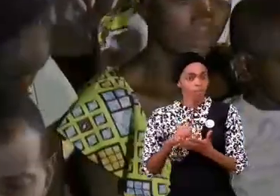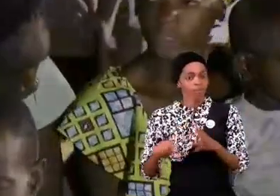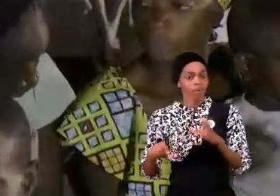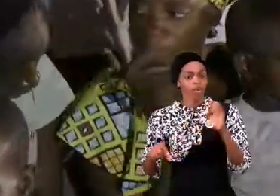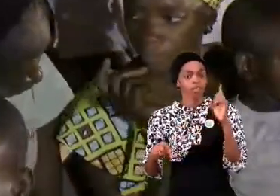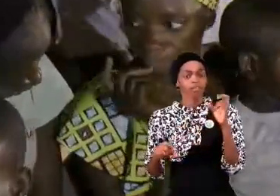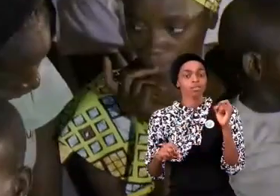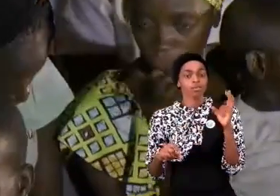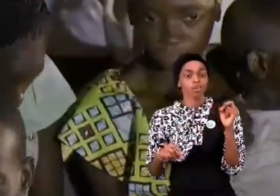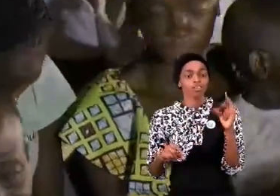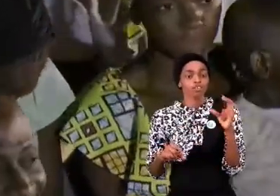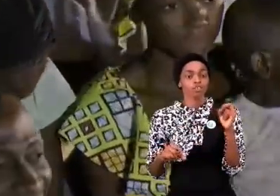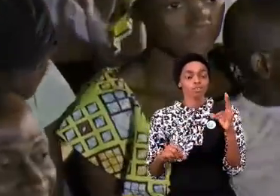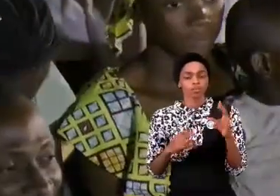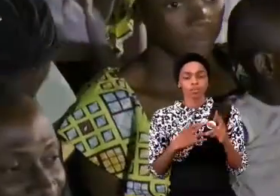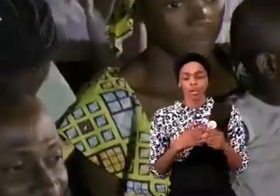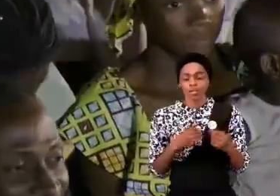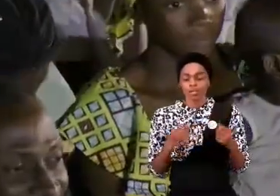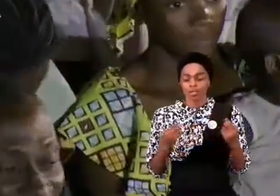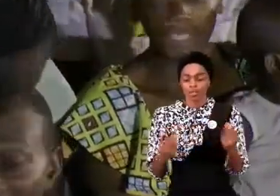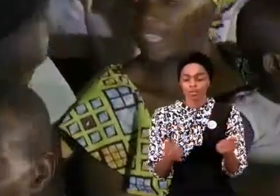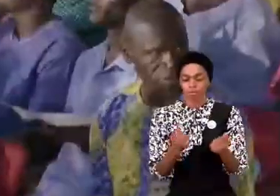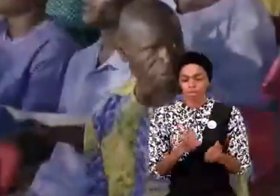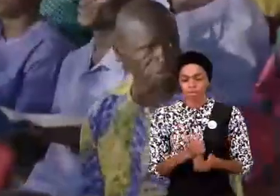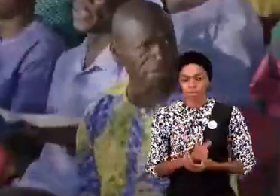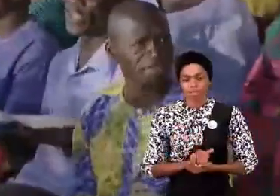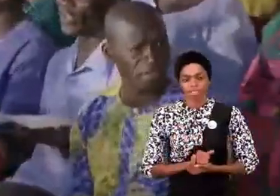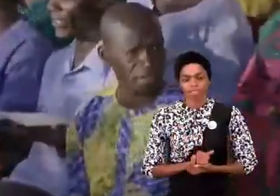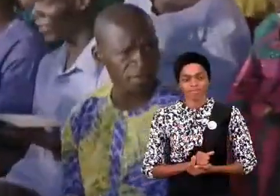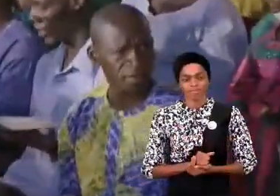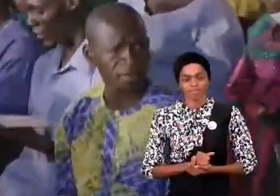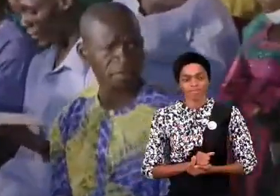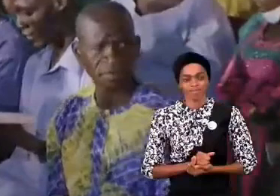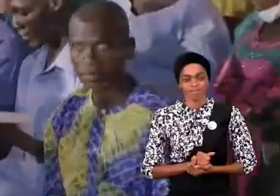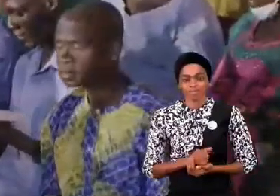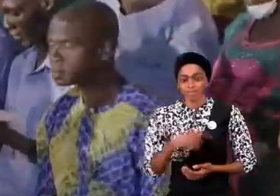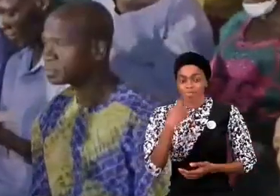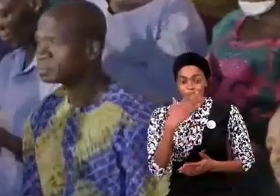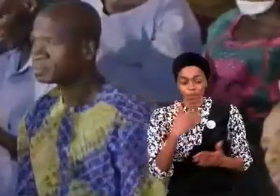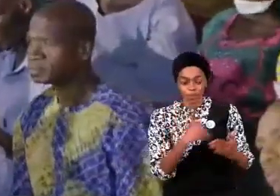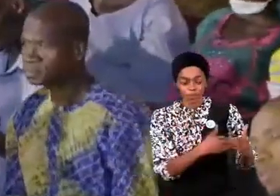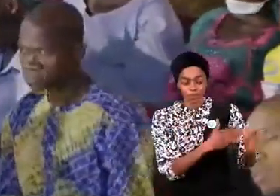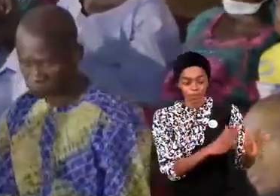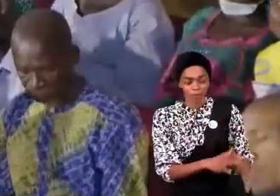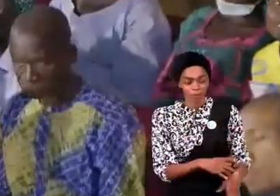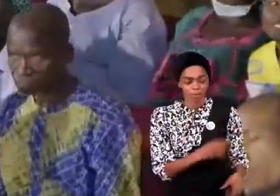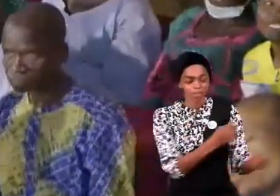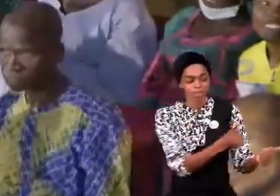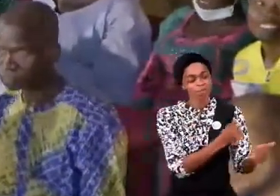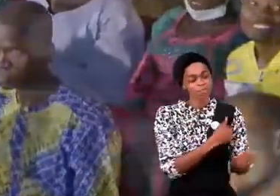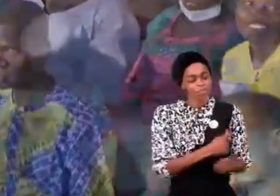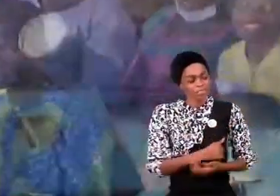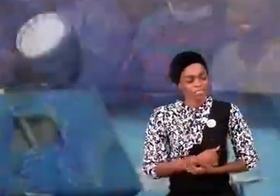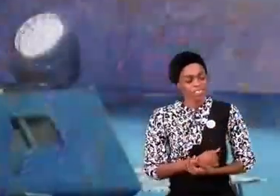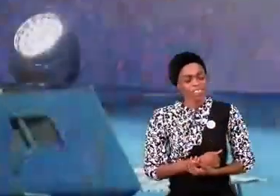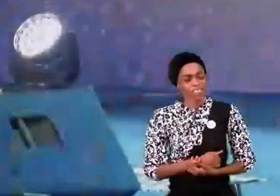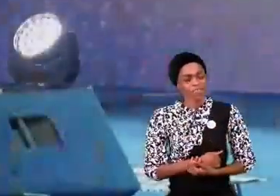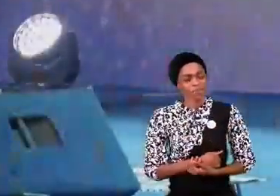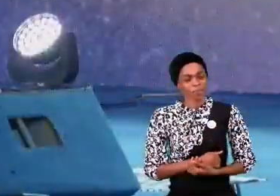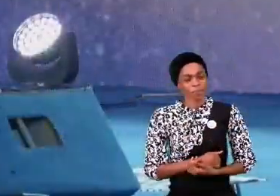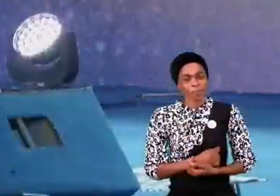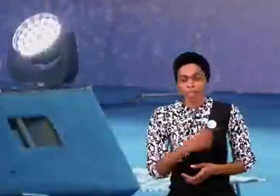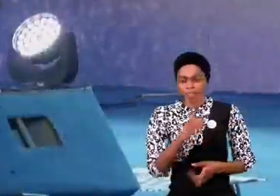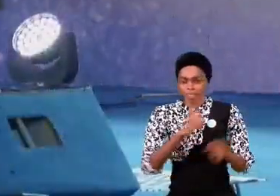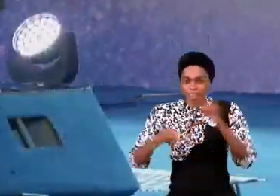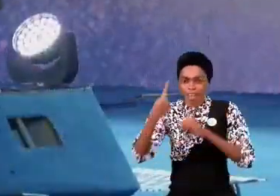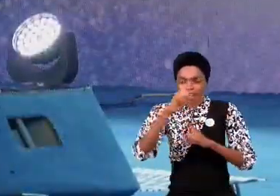immediately. Say it very well. Now, look at them. Don't put your eyes down. If